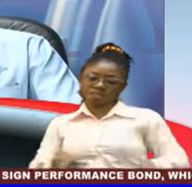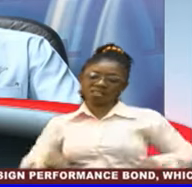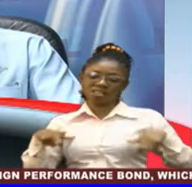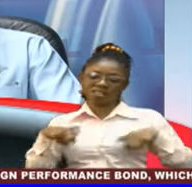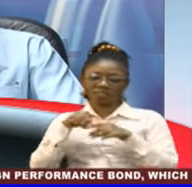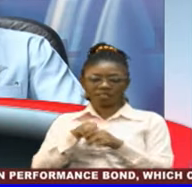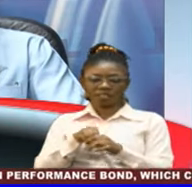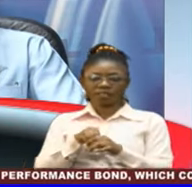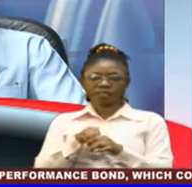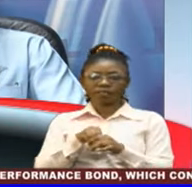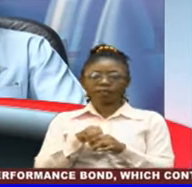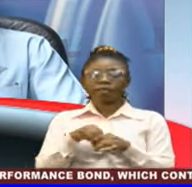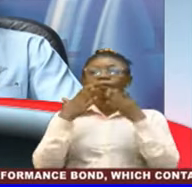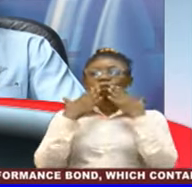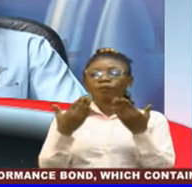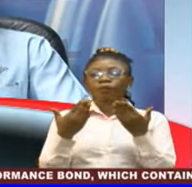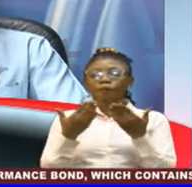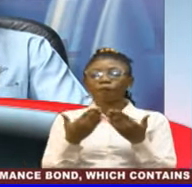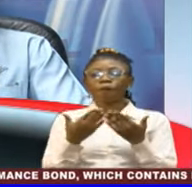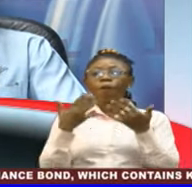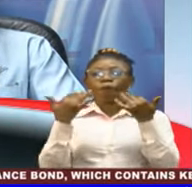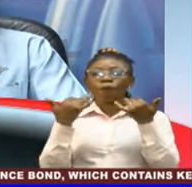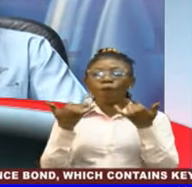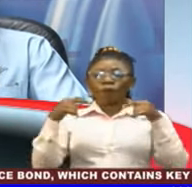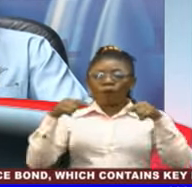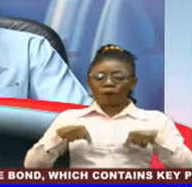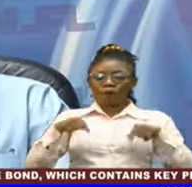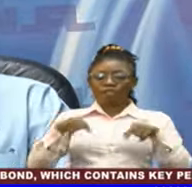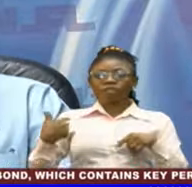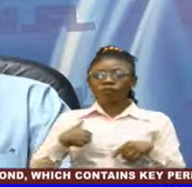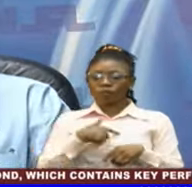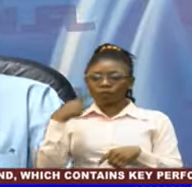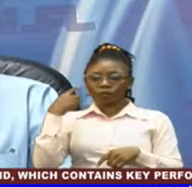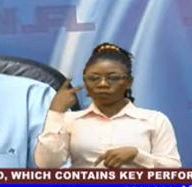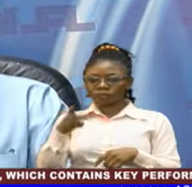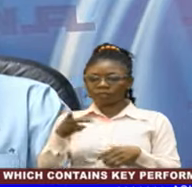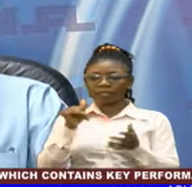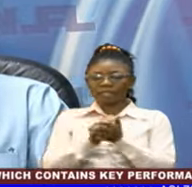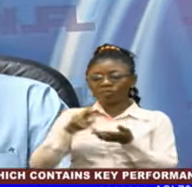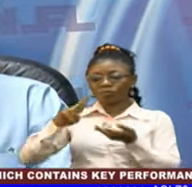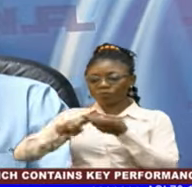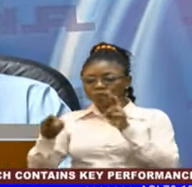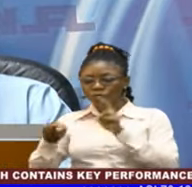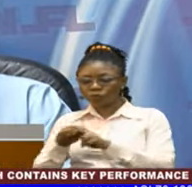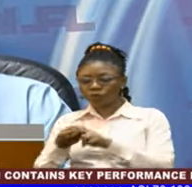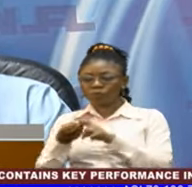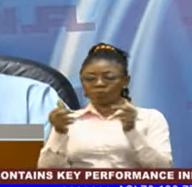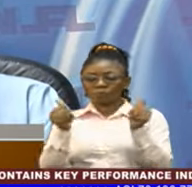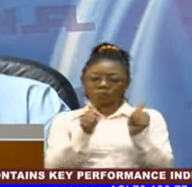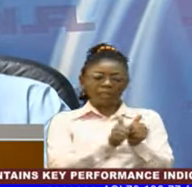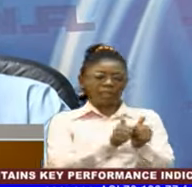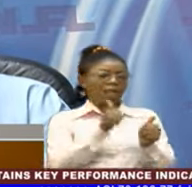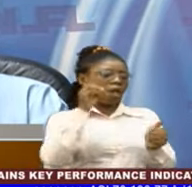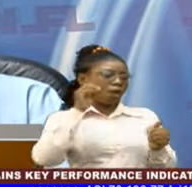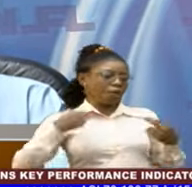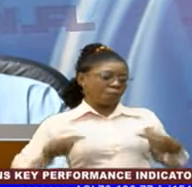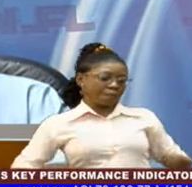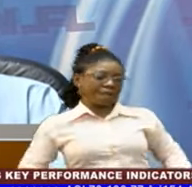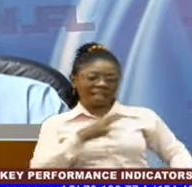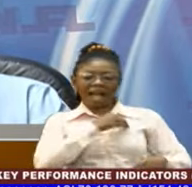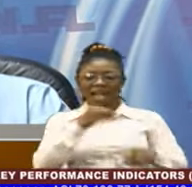you. Currently, we discover that the relationship between human and their